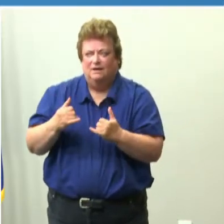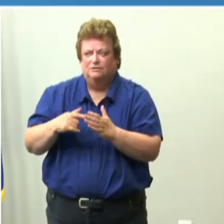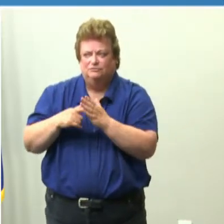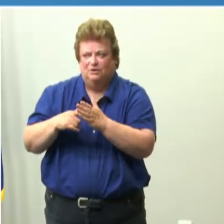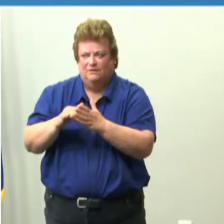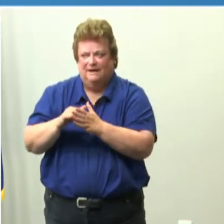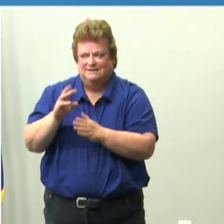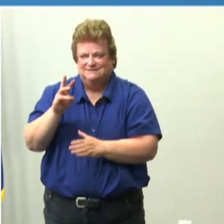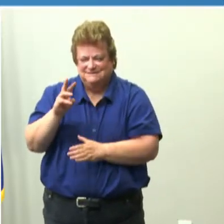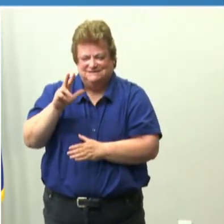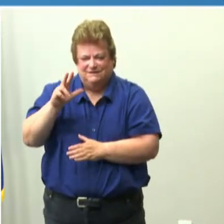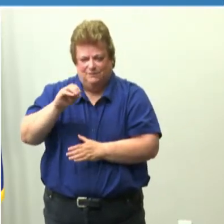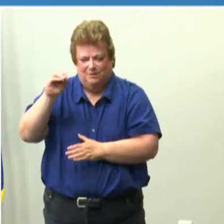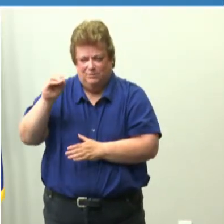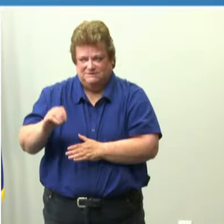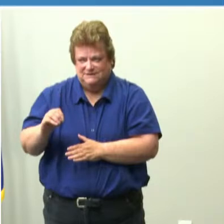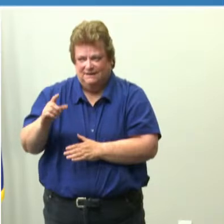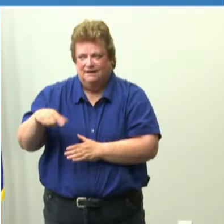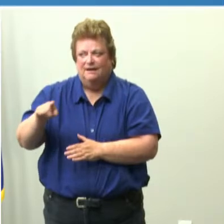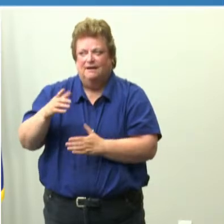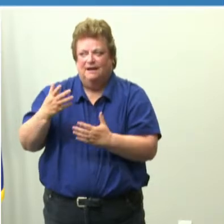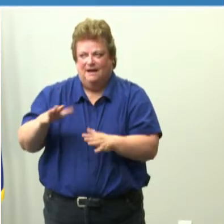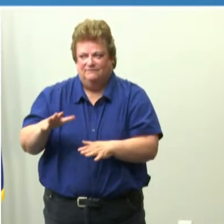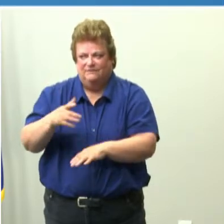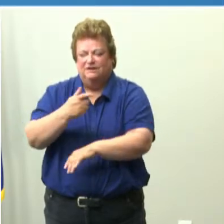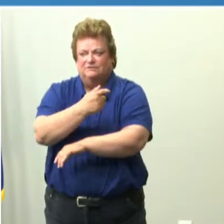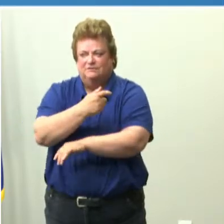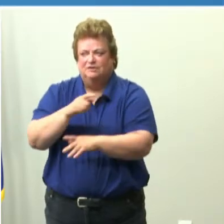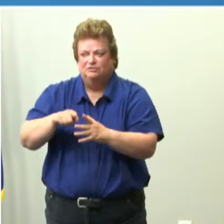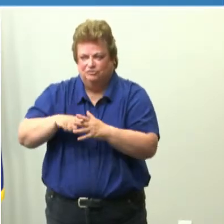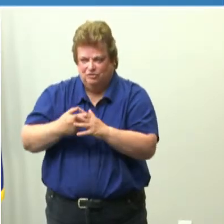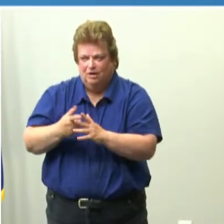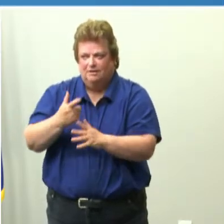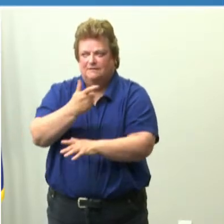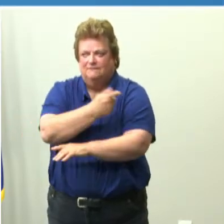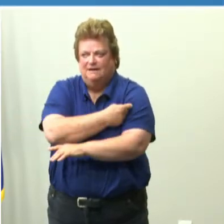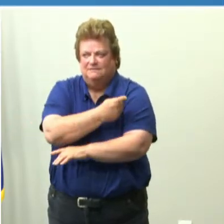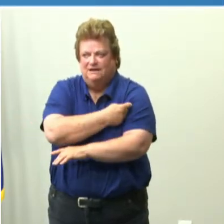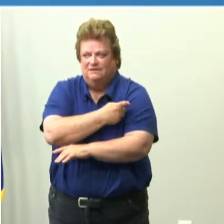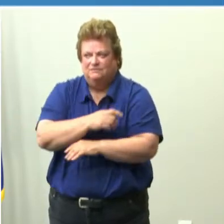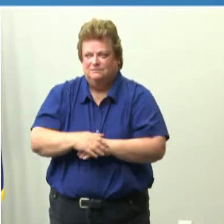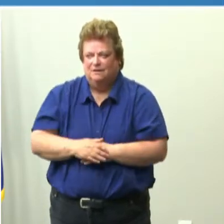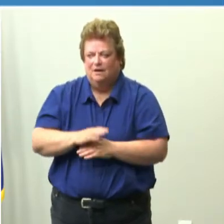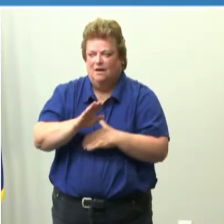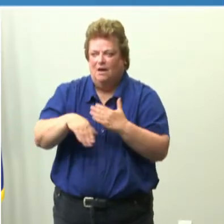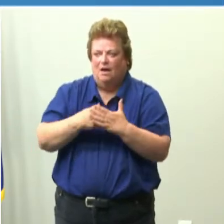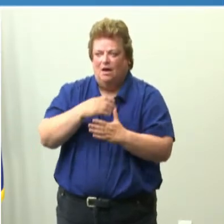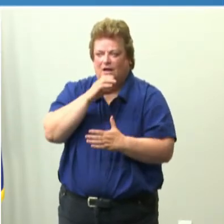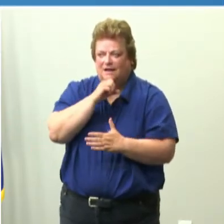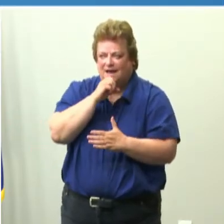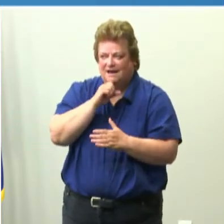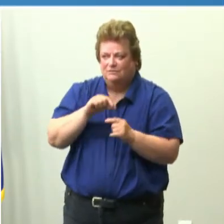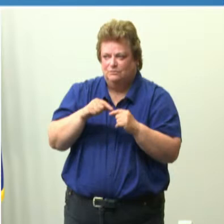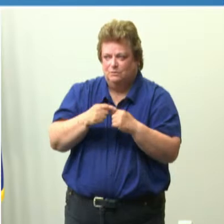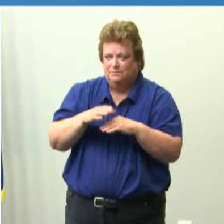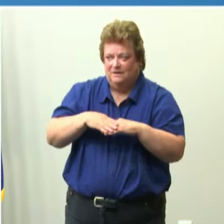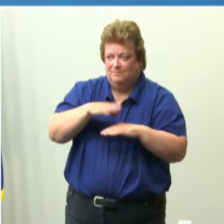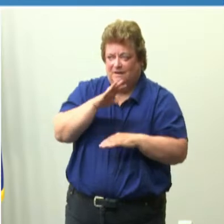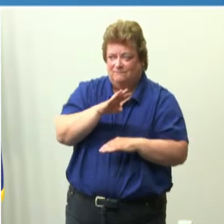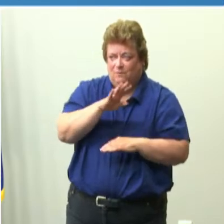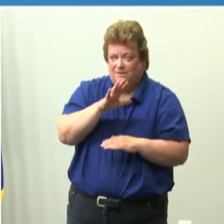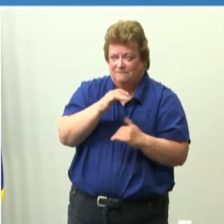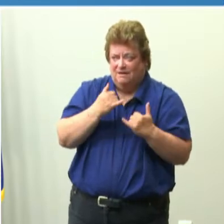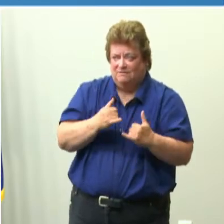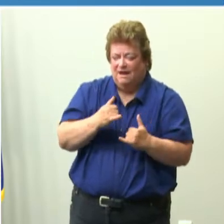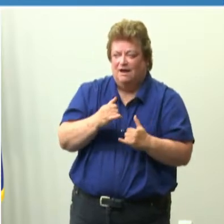that at least 63% have initiated their vaccinations. All age groups above 45 now show that